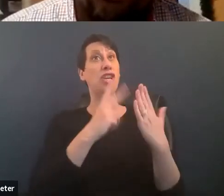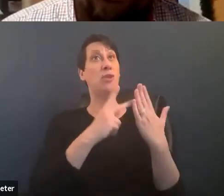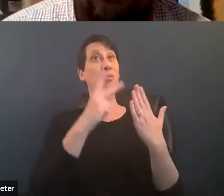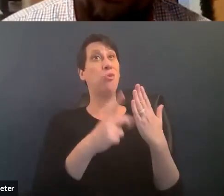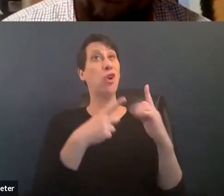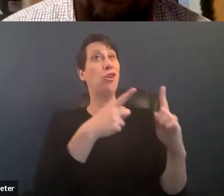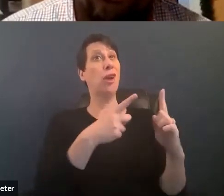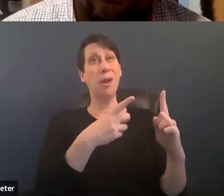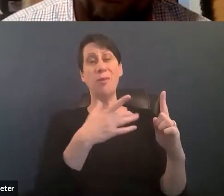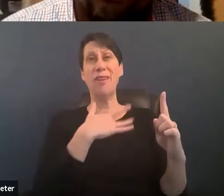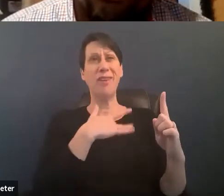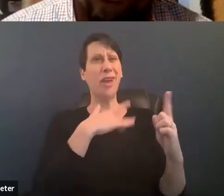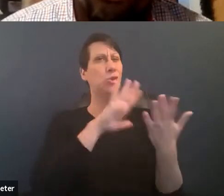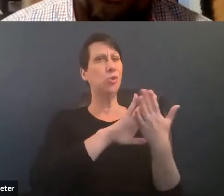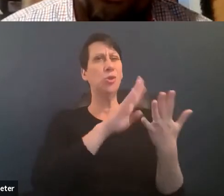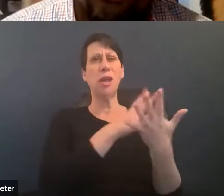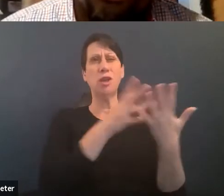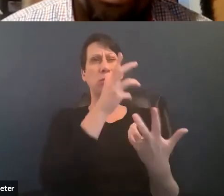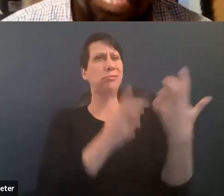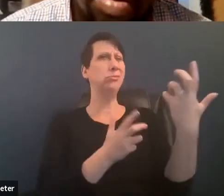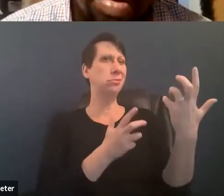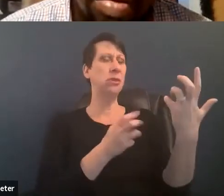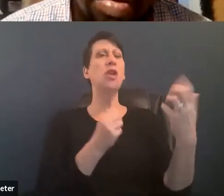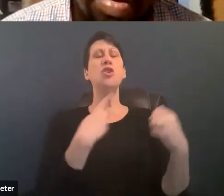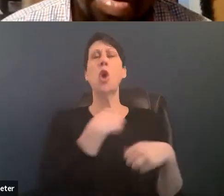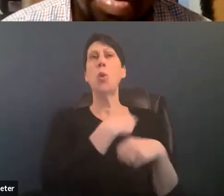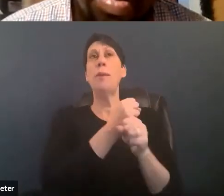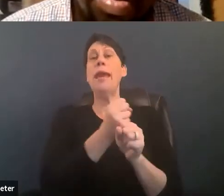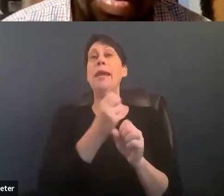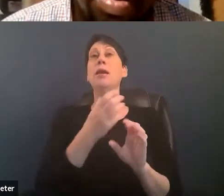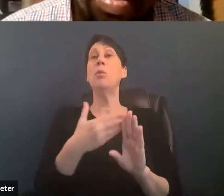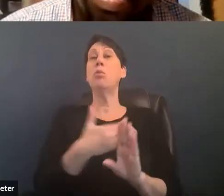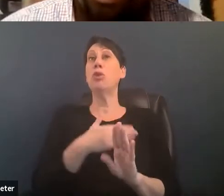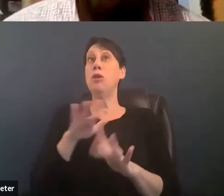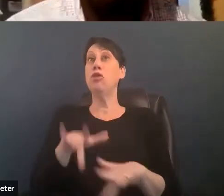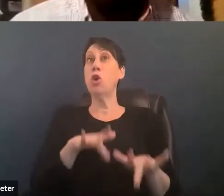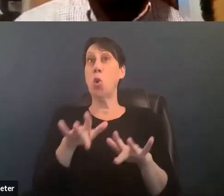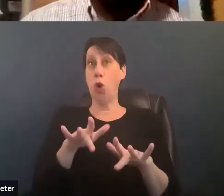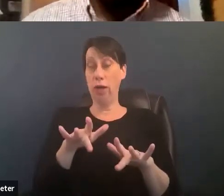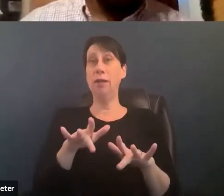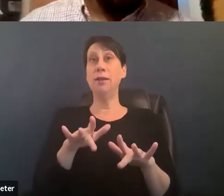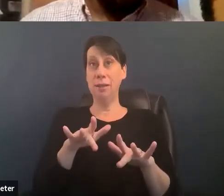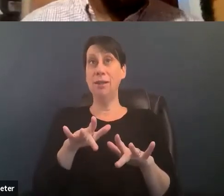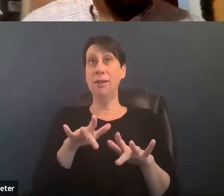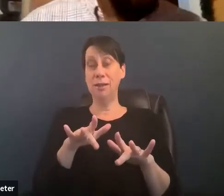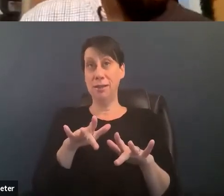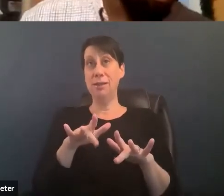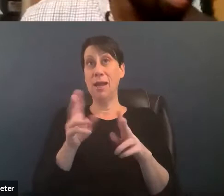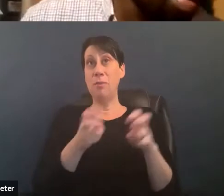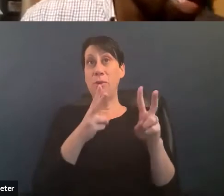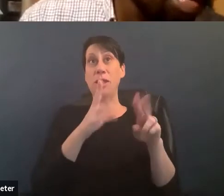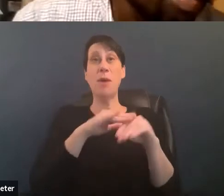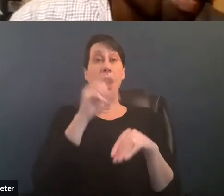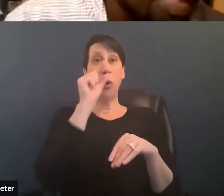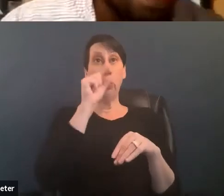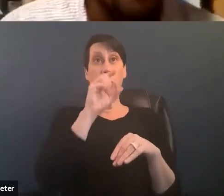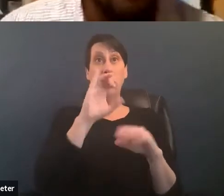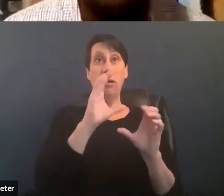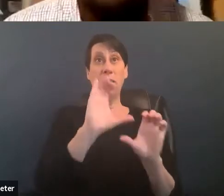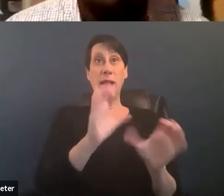their school schedule. So we created pre-recorded videos each week and put them onto Google Classroom,